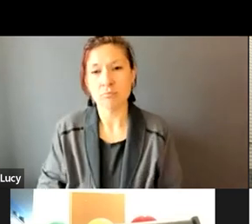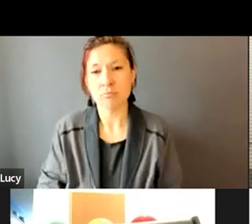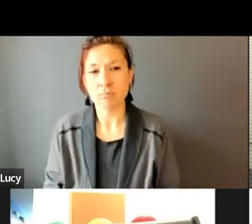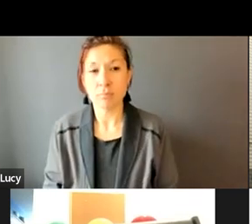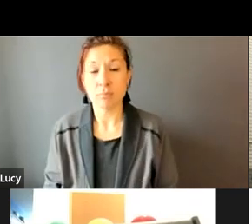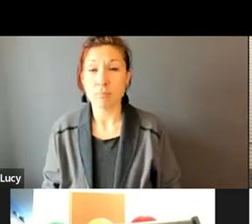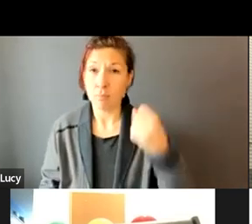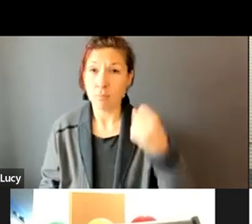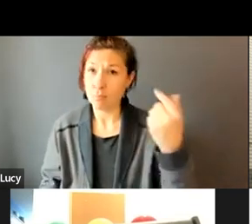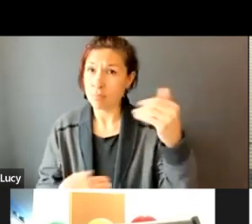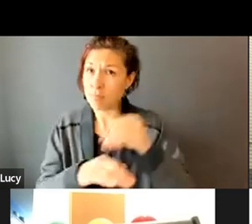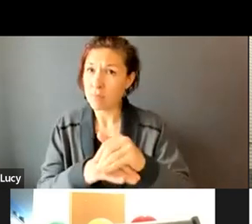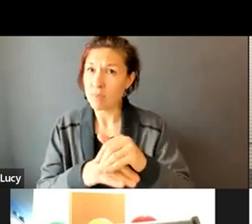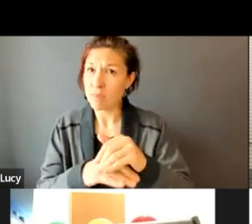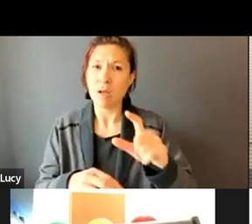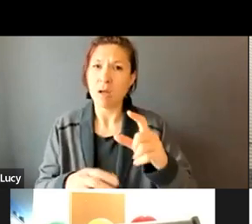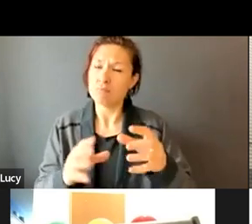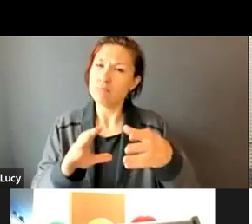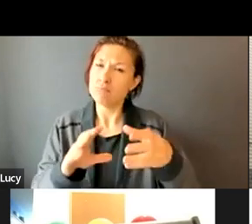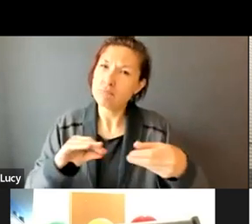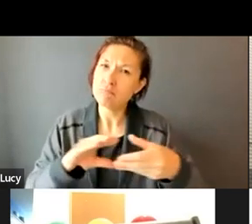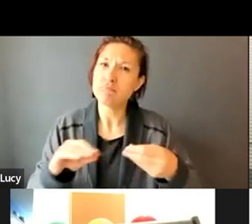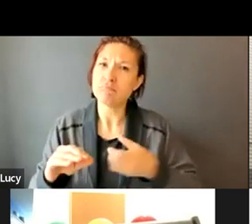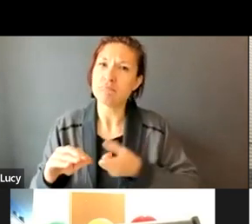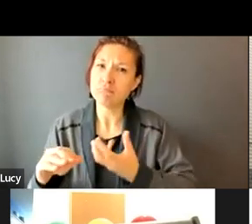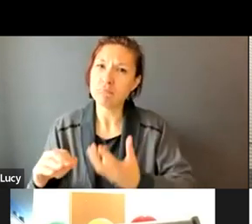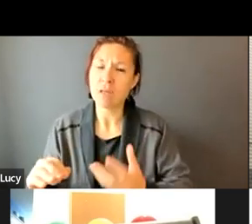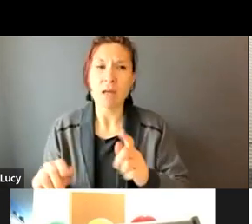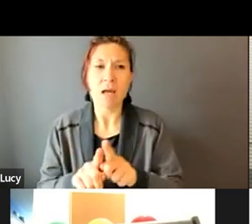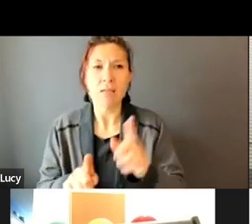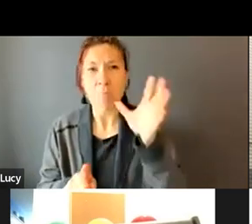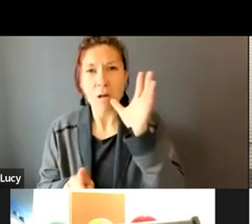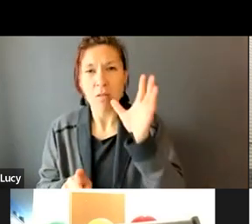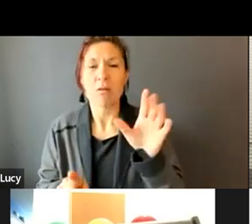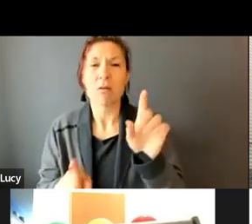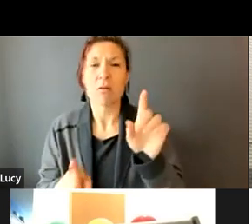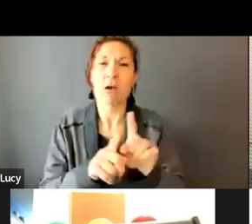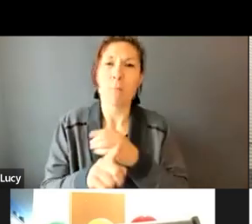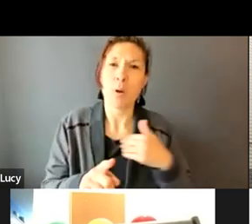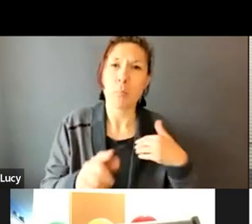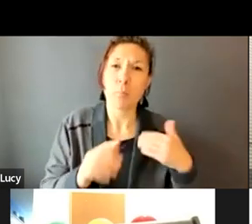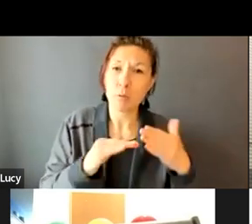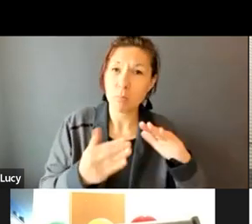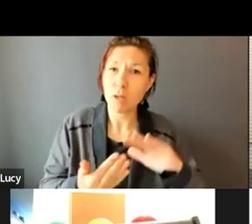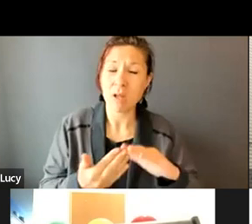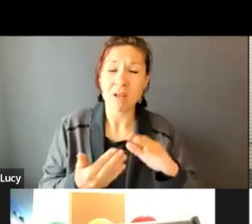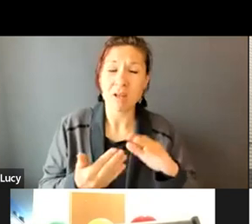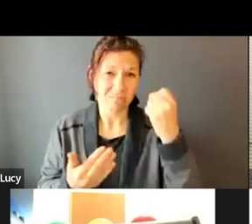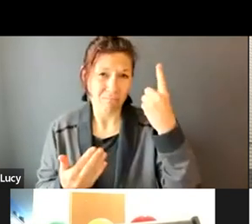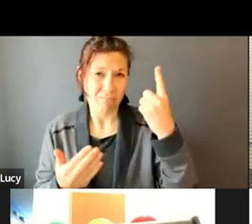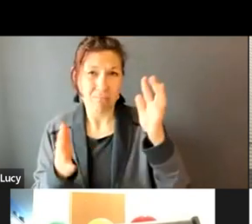and tonight I want to express a smother and as a member of the community how important it